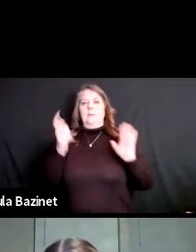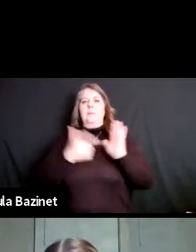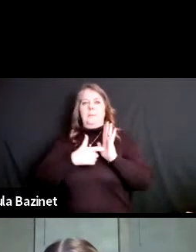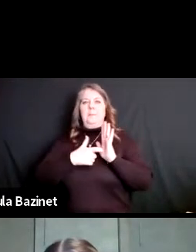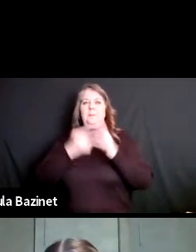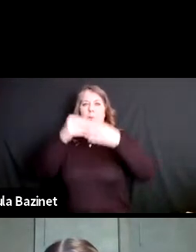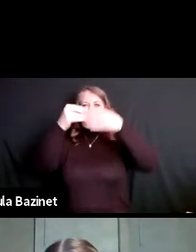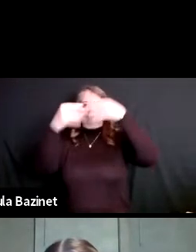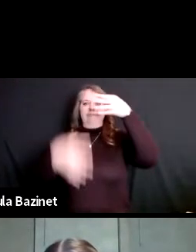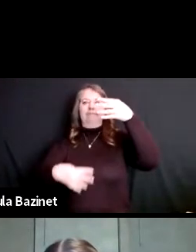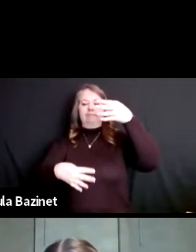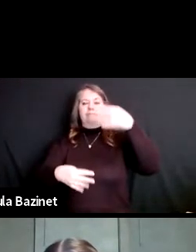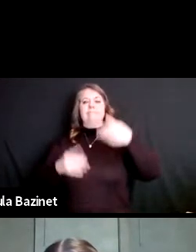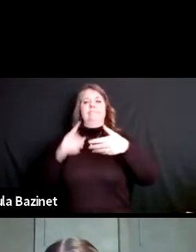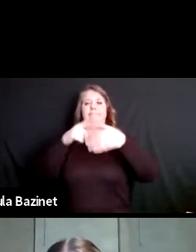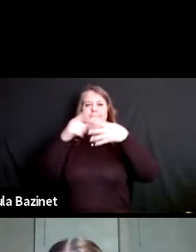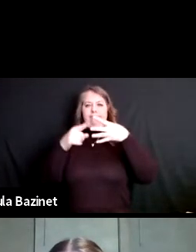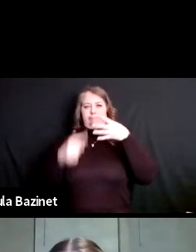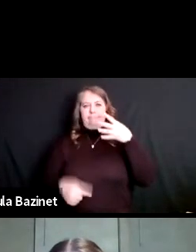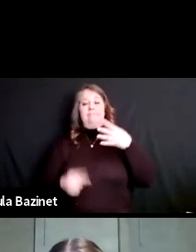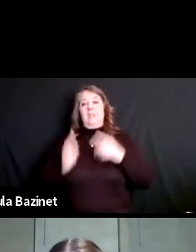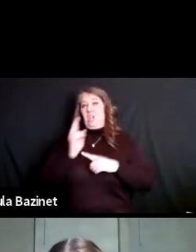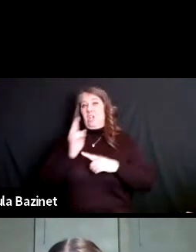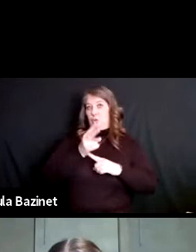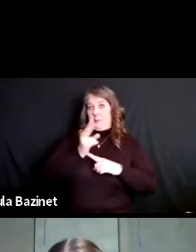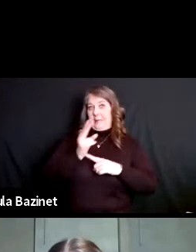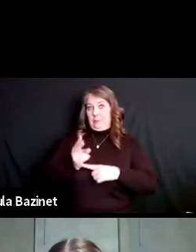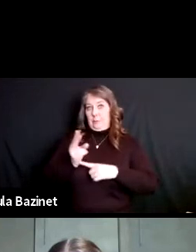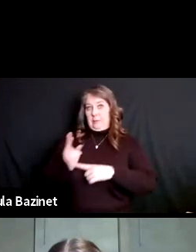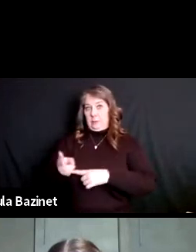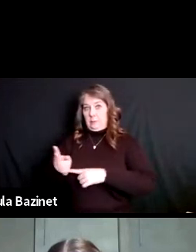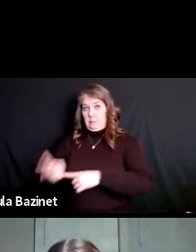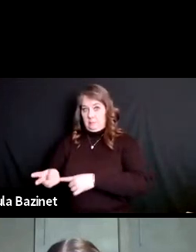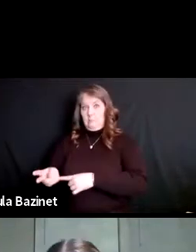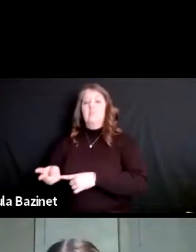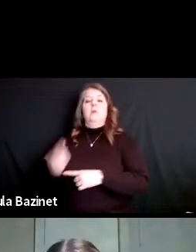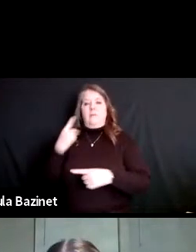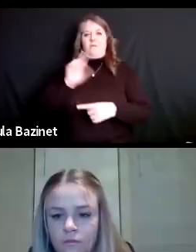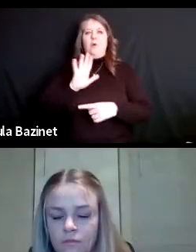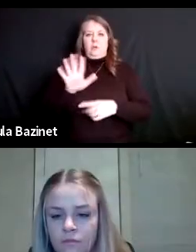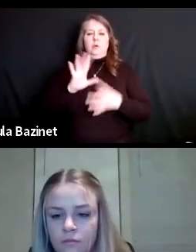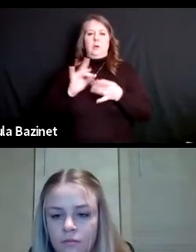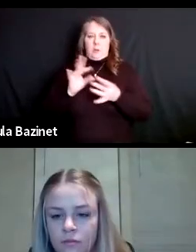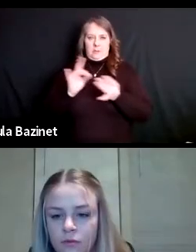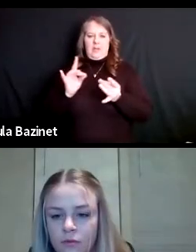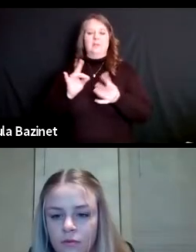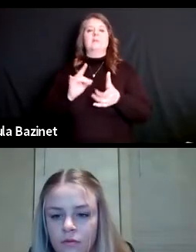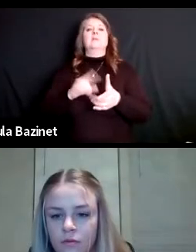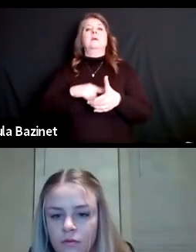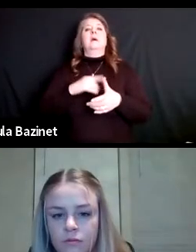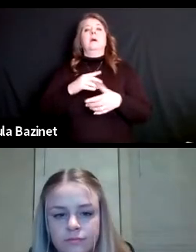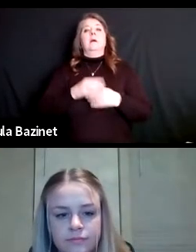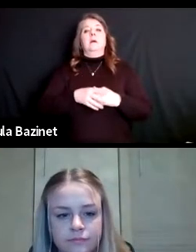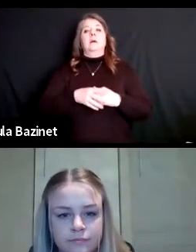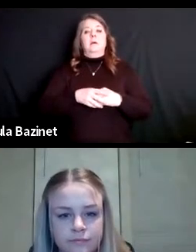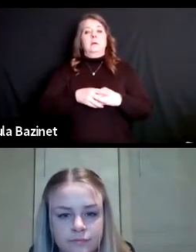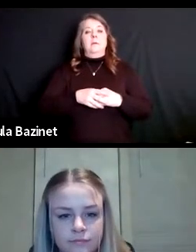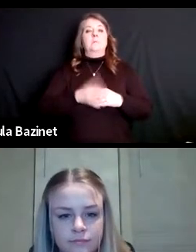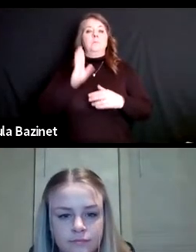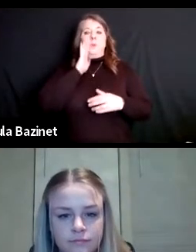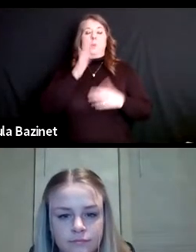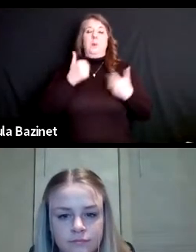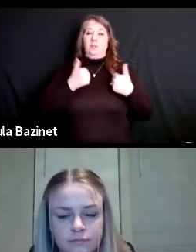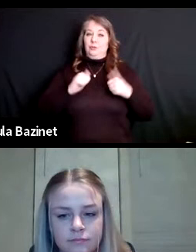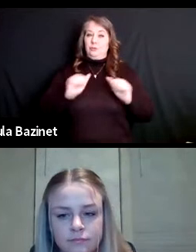go down the list. We'll call on you. You have 2 minutes to make your comment, and we'll try